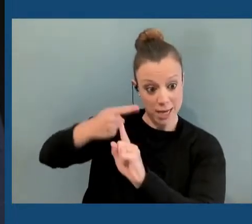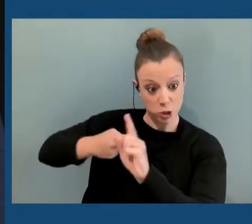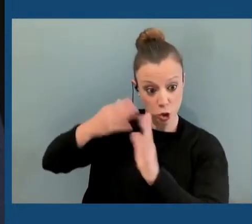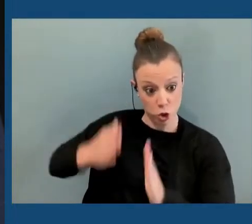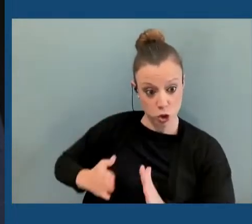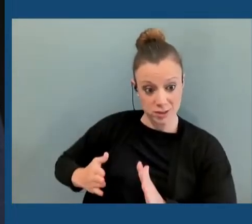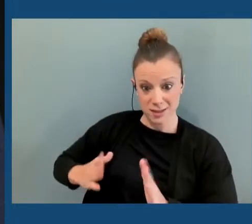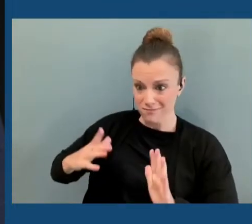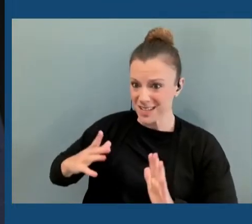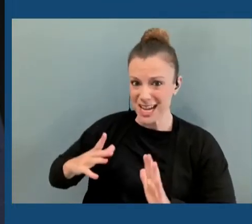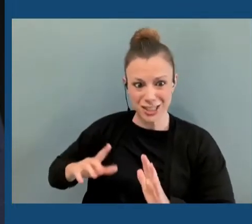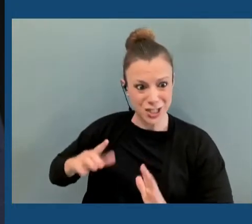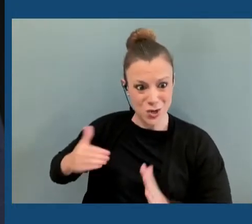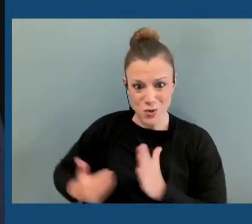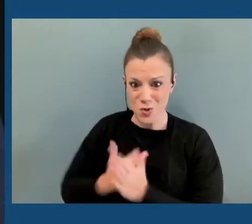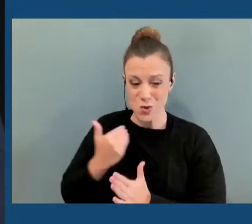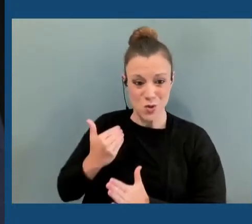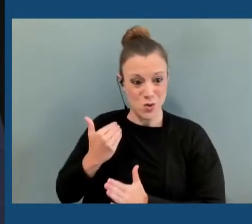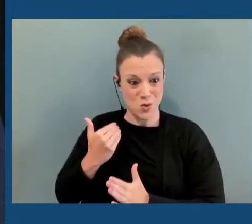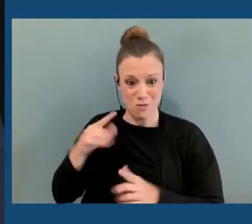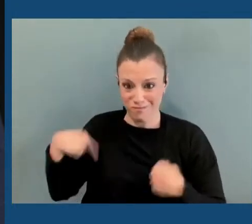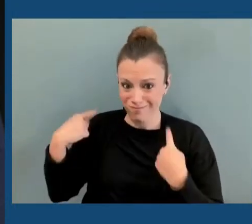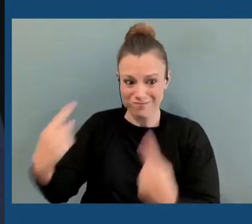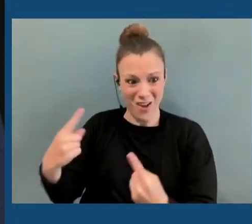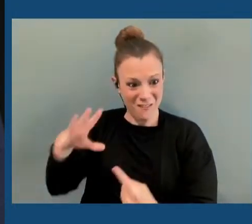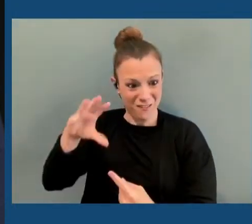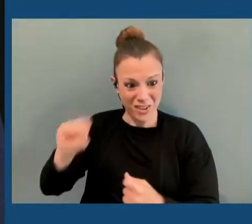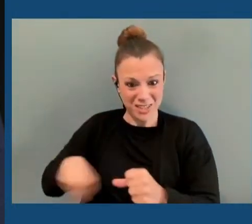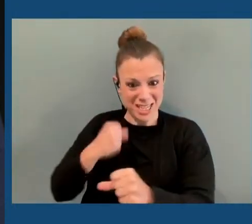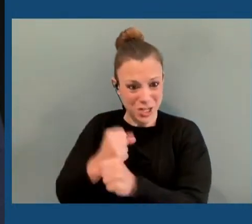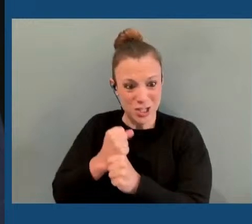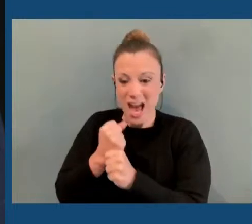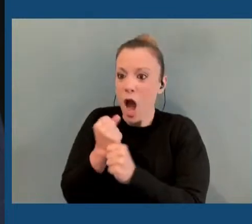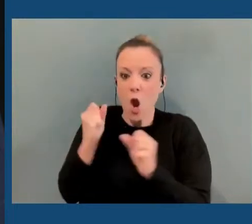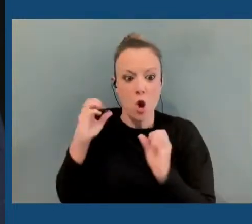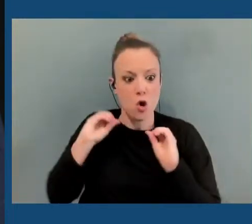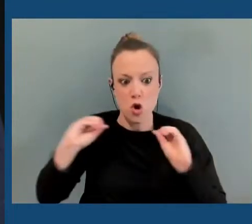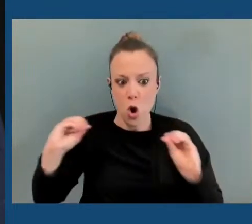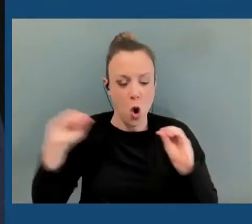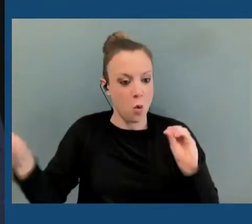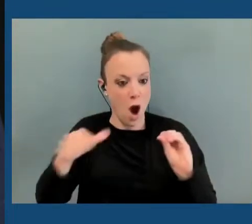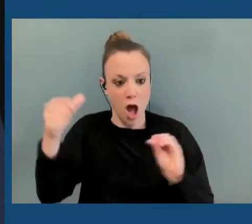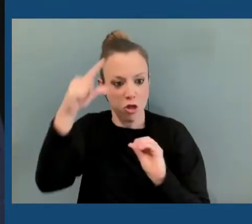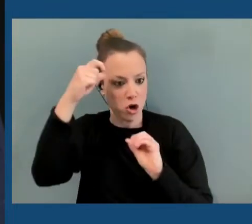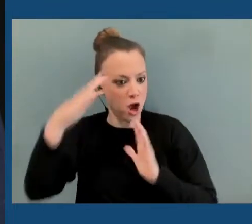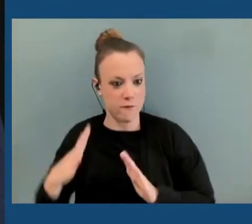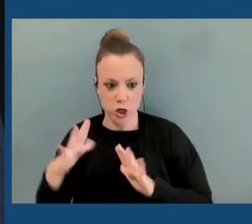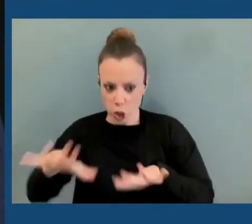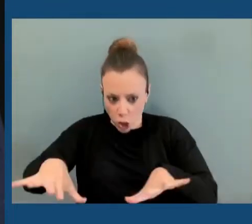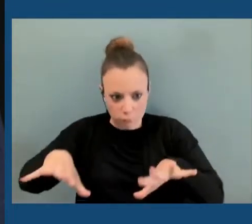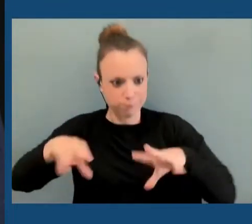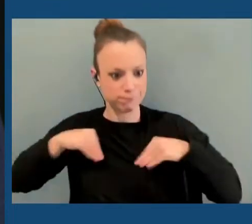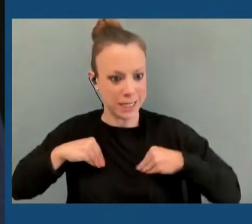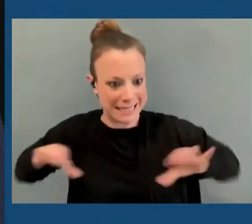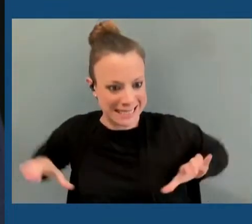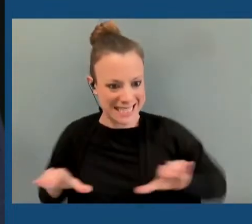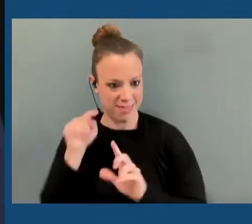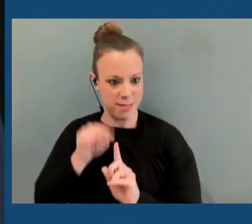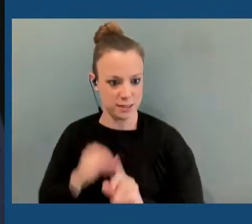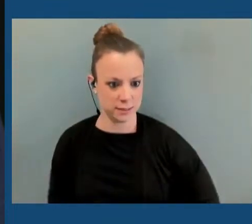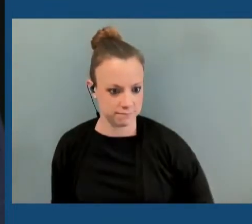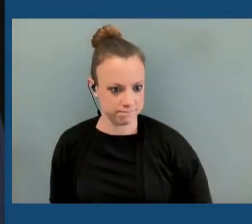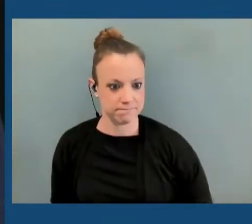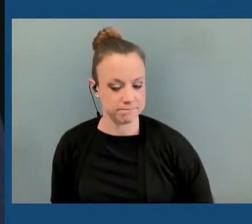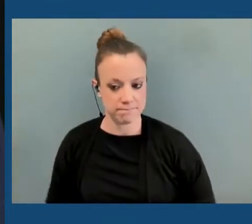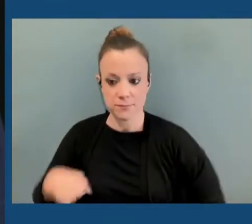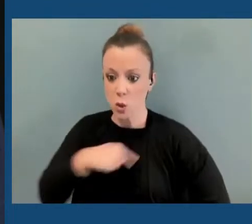years because nobody had the guts to take it on. It was not easy. We had to work through a lot of hurdles, but